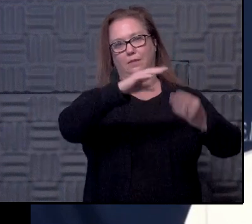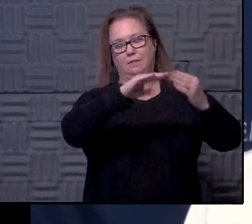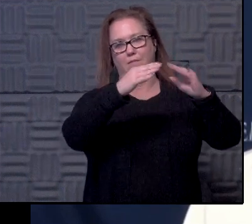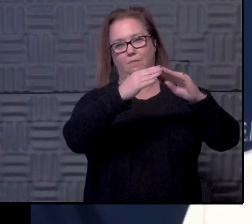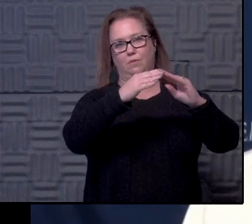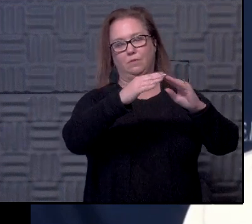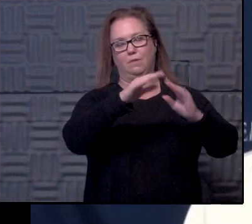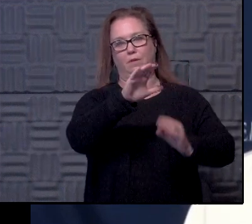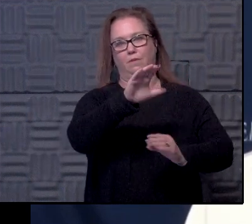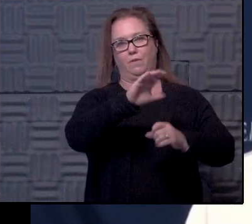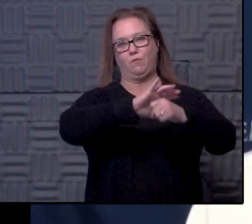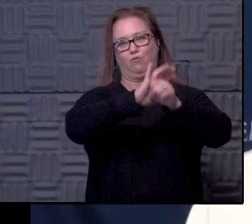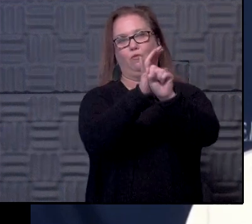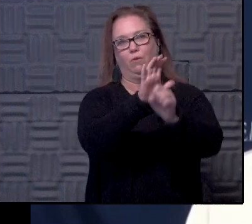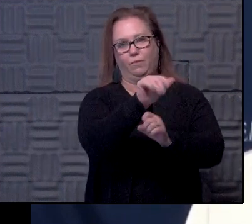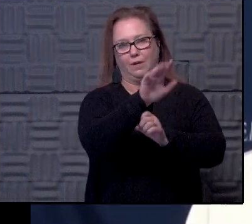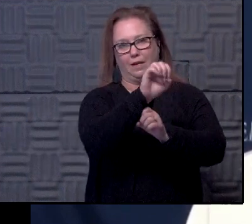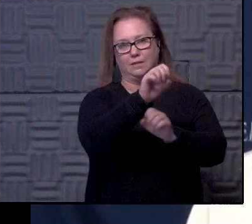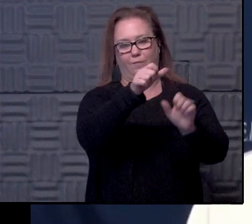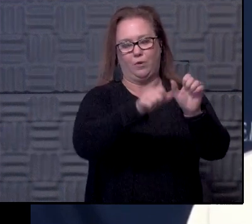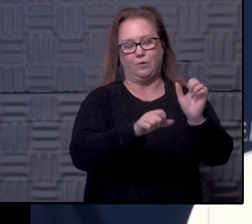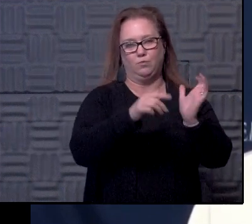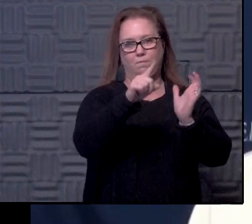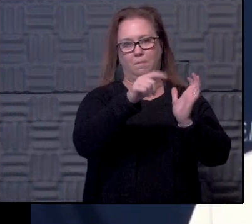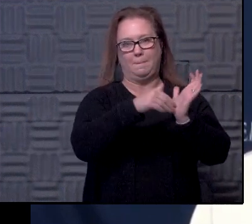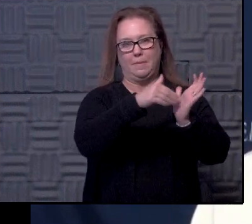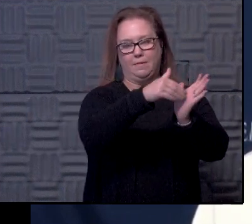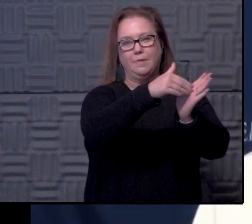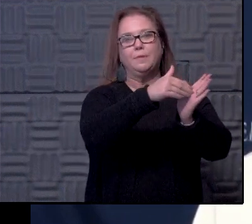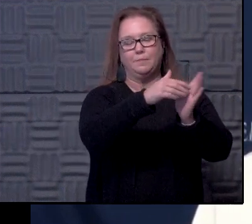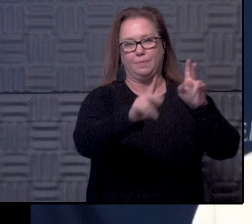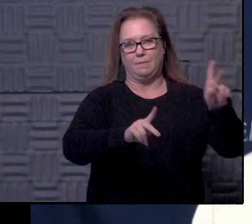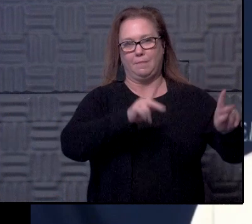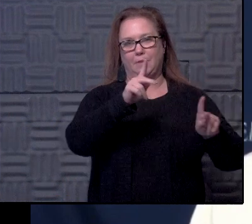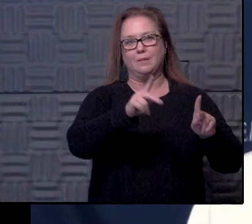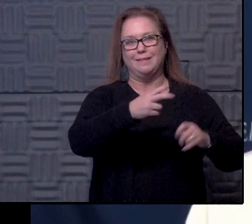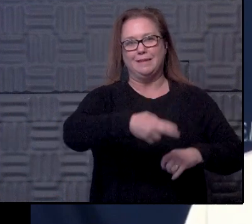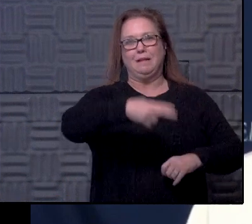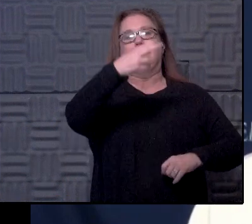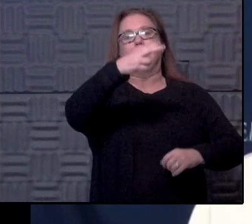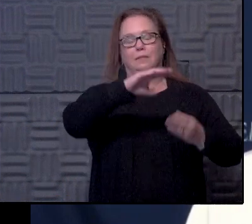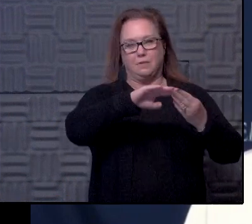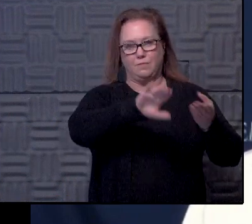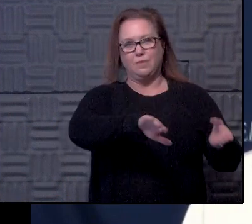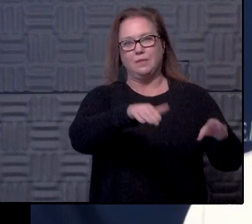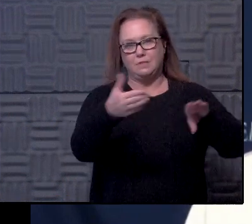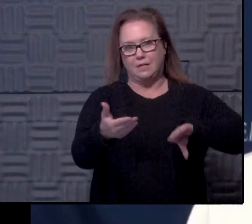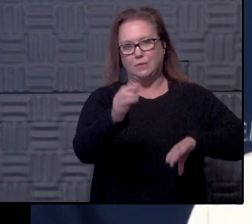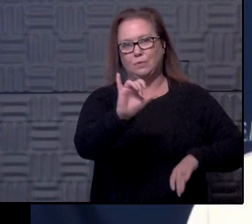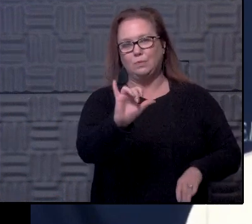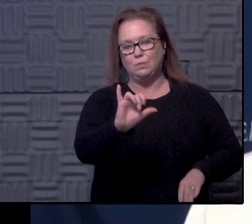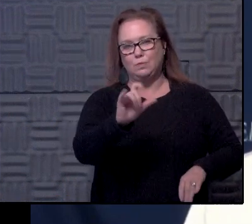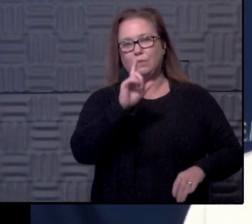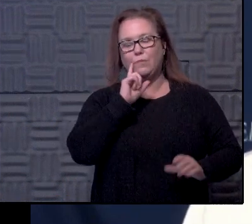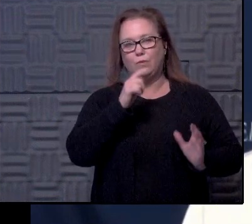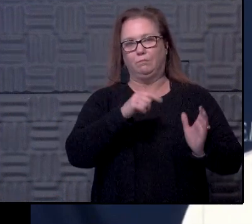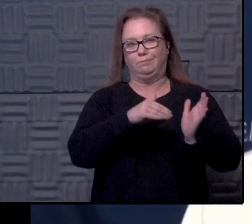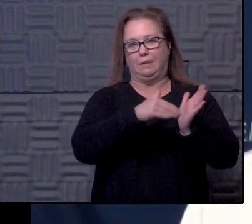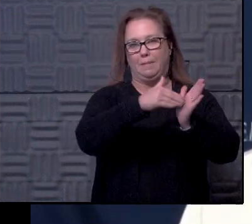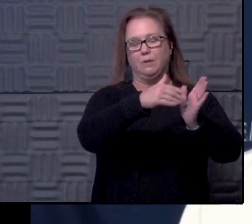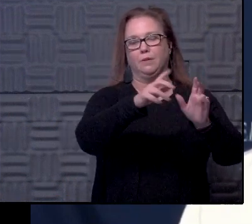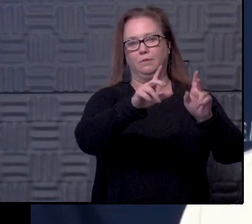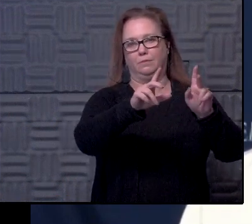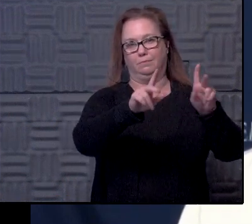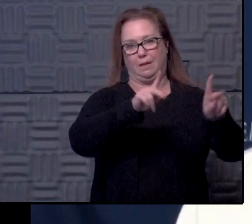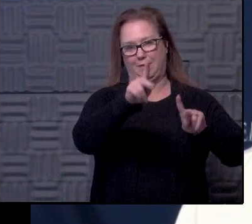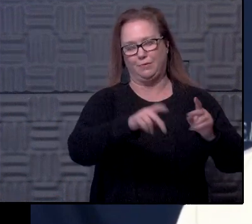of cases per million population this week and highest number of deaths per million per population this week. So